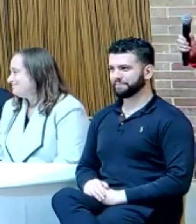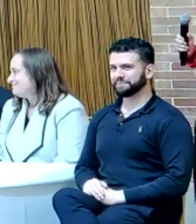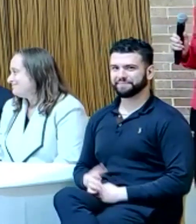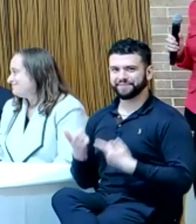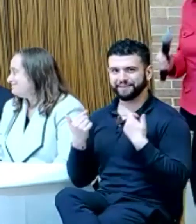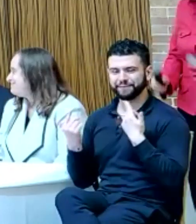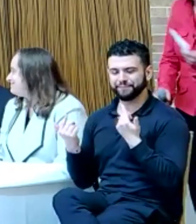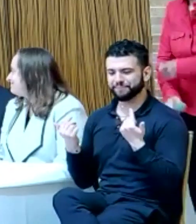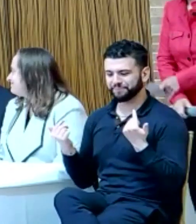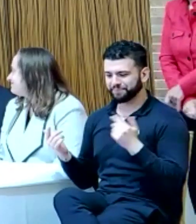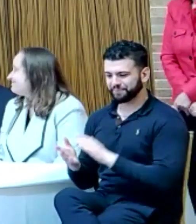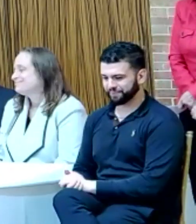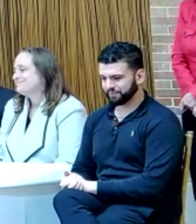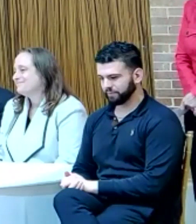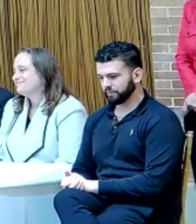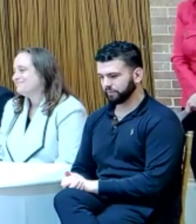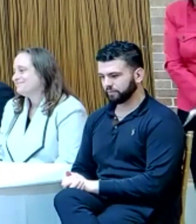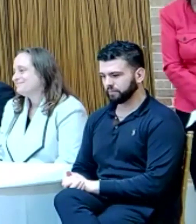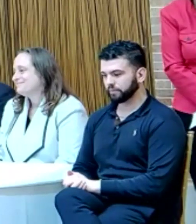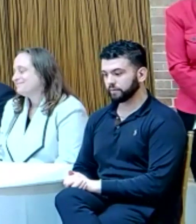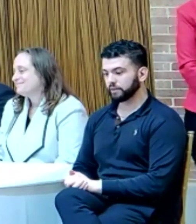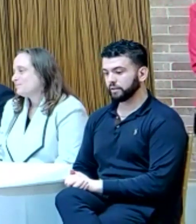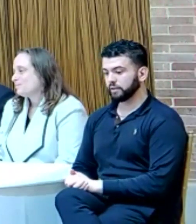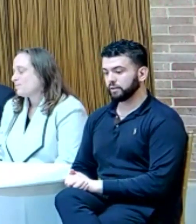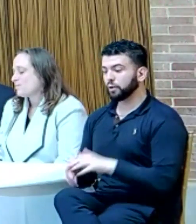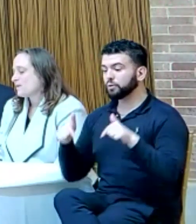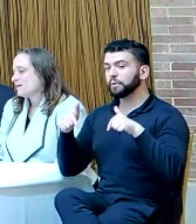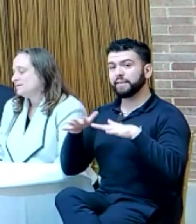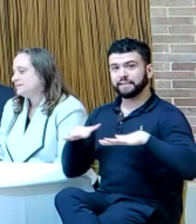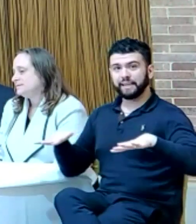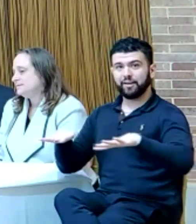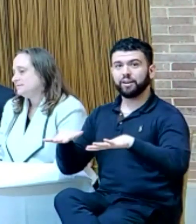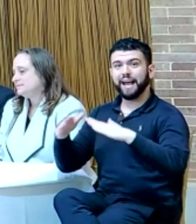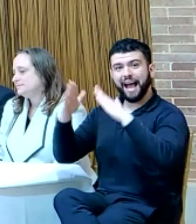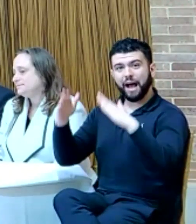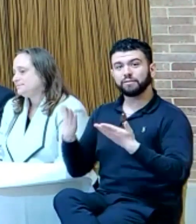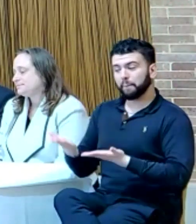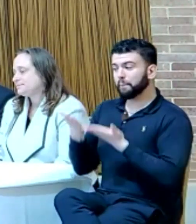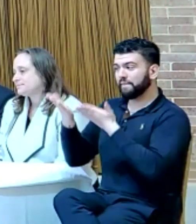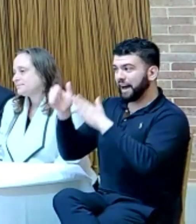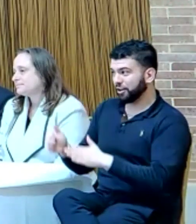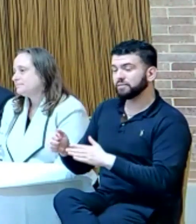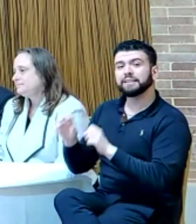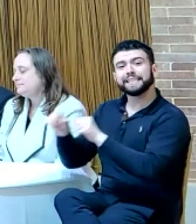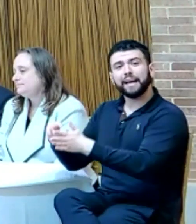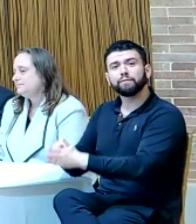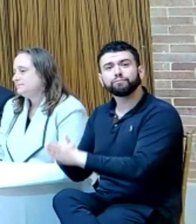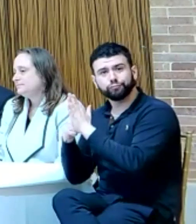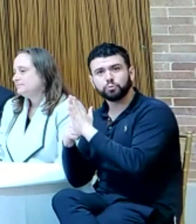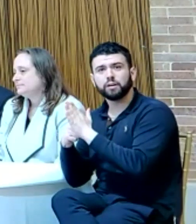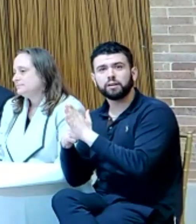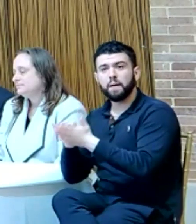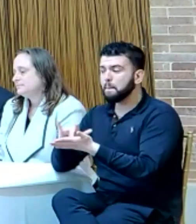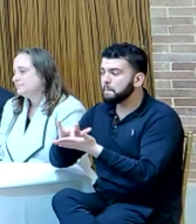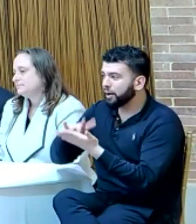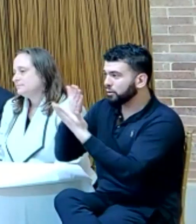animals so um so in this area housing providers are allowed to ask for medical documentation to support the two